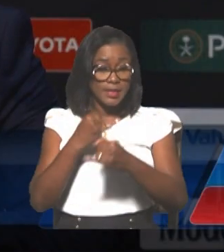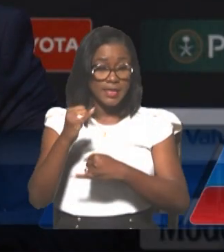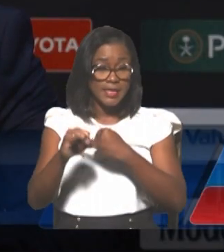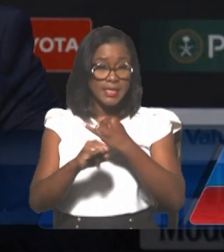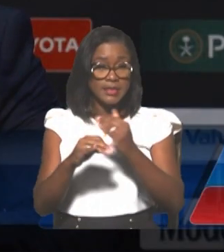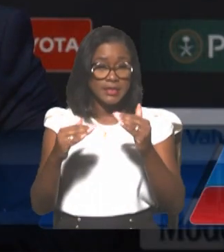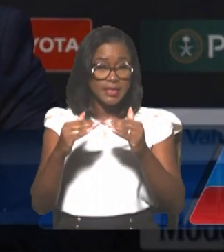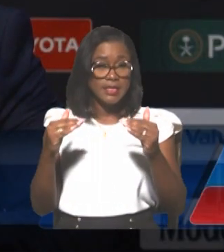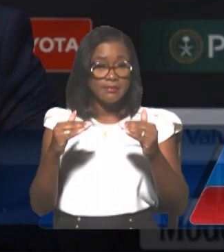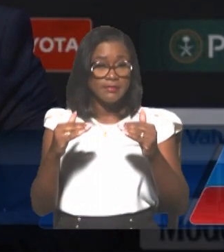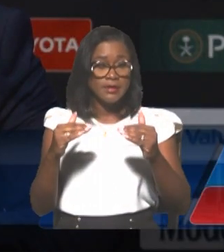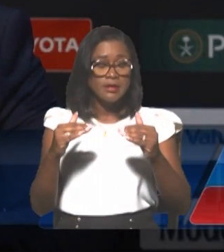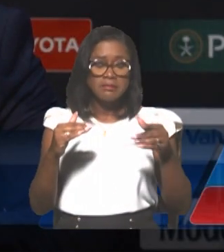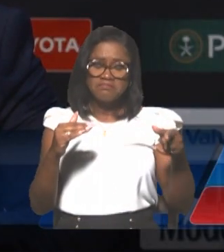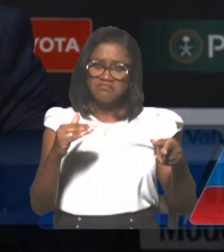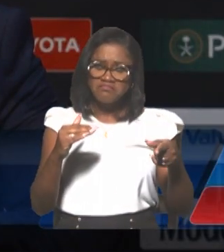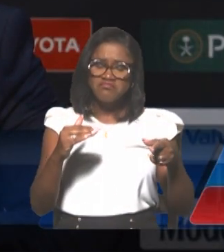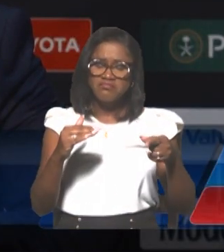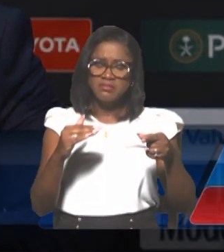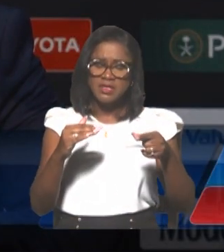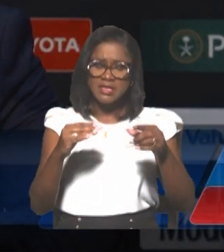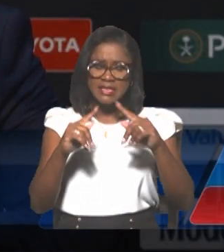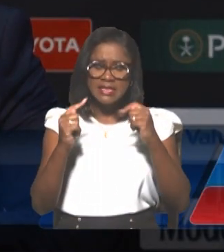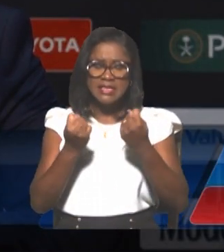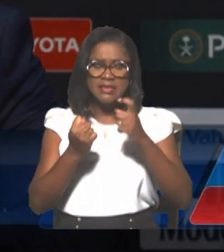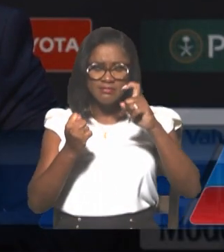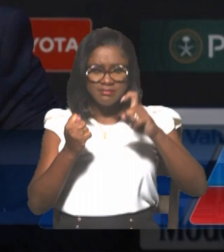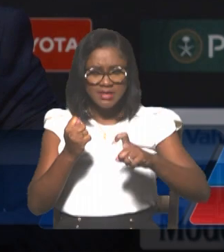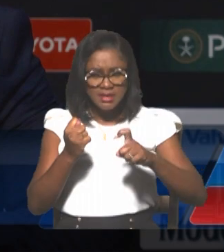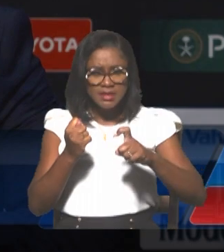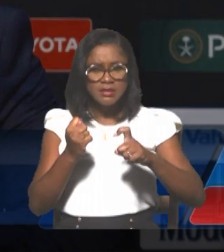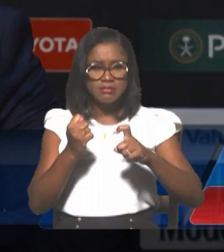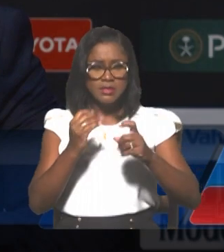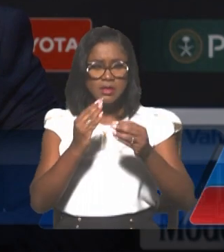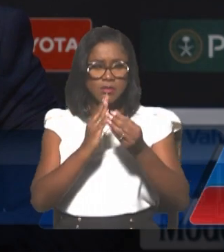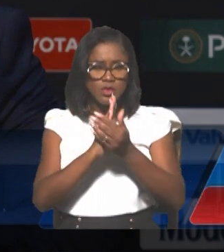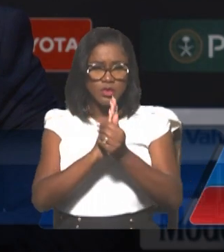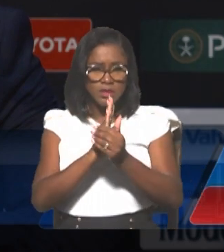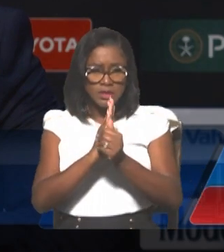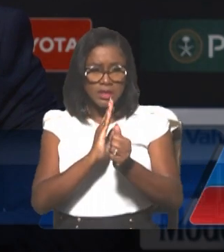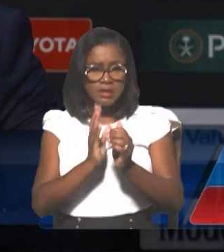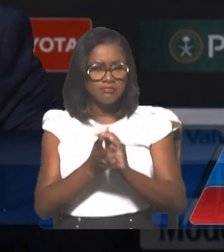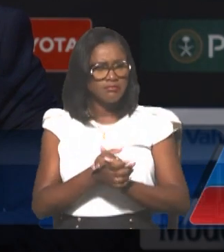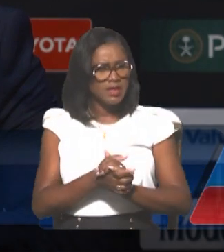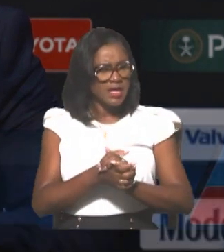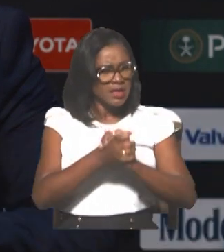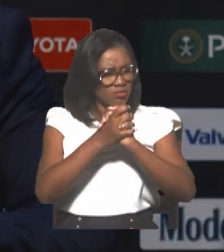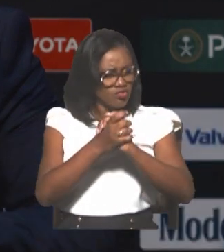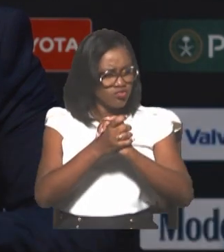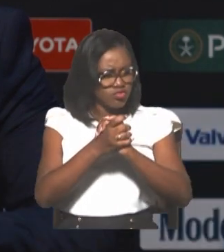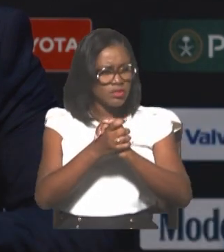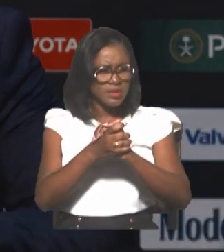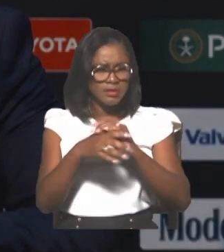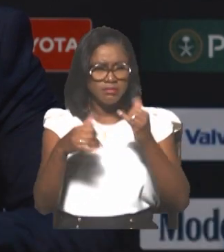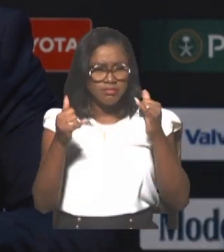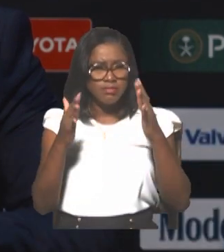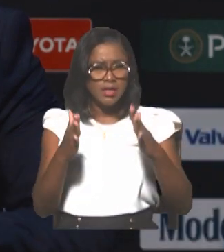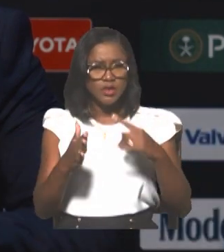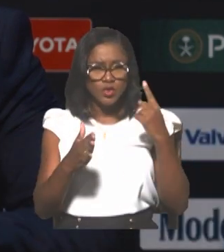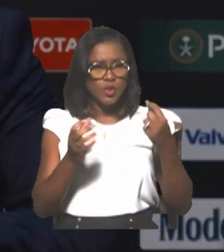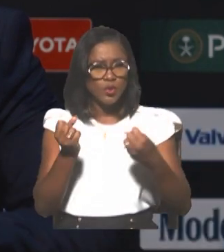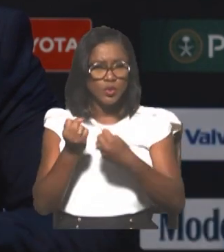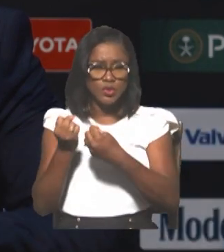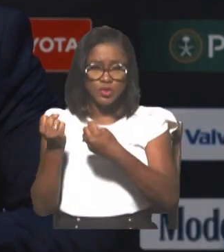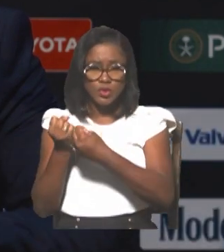at a certain level. And as much as I praise my players as much as I can, and I will always support them in